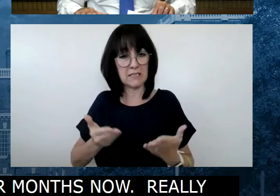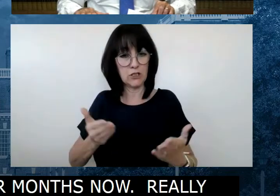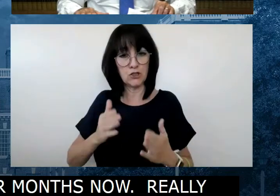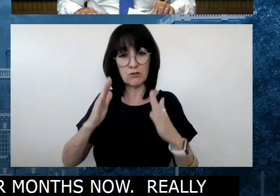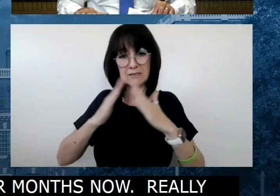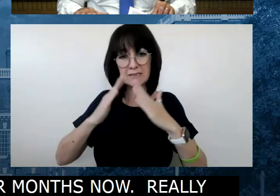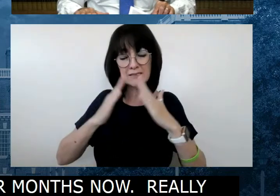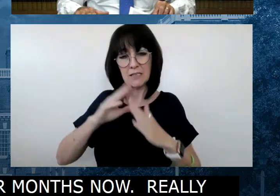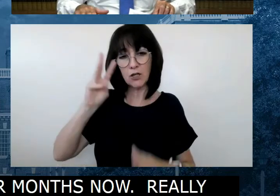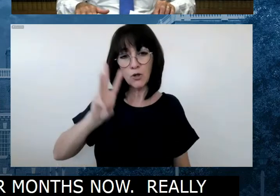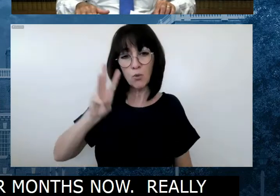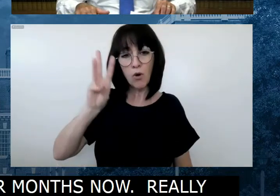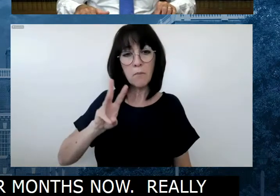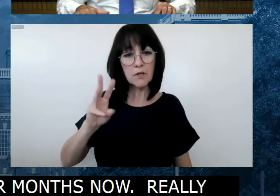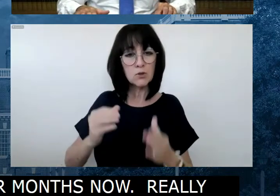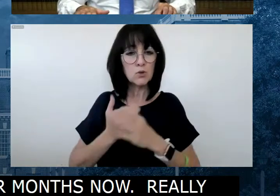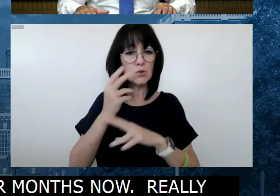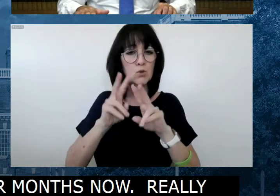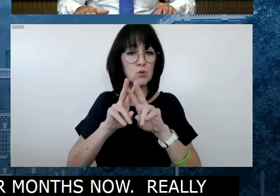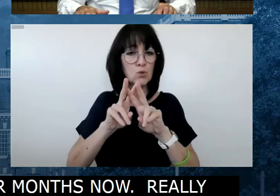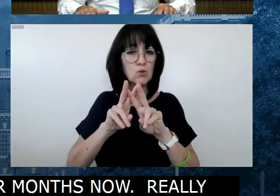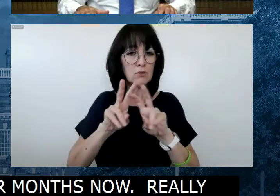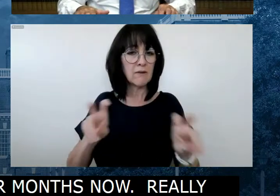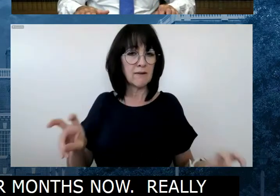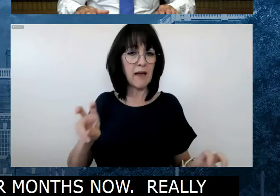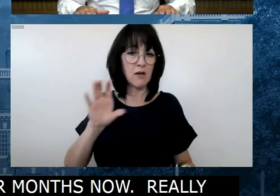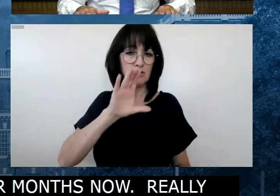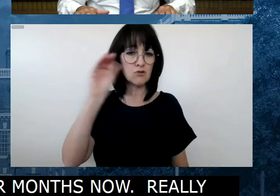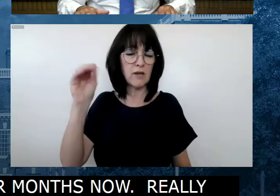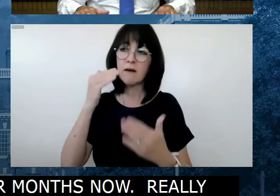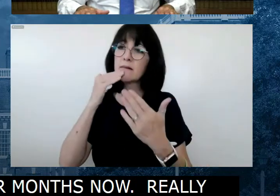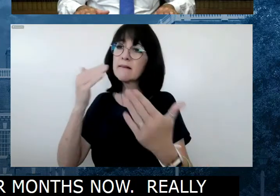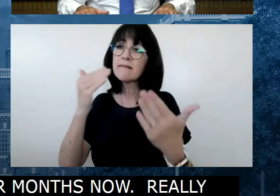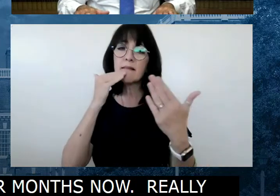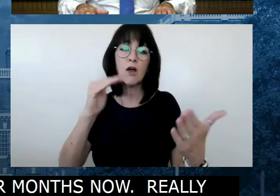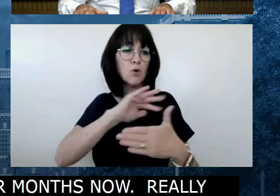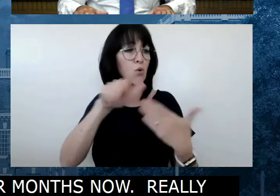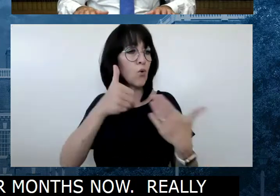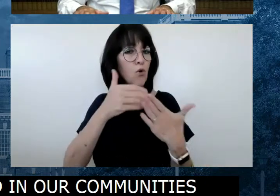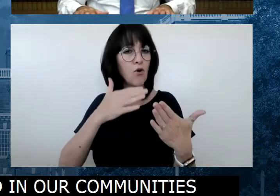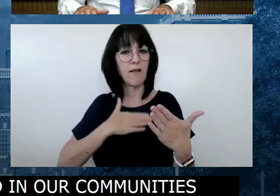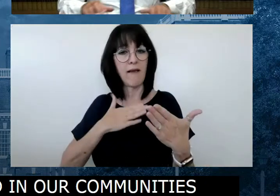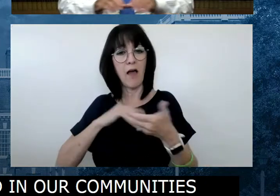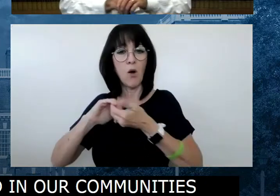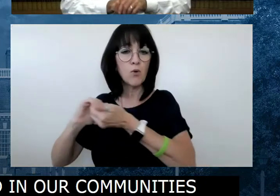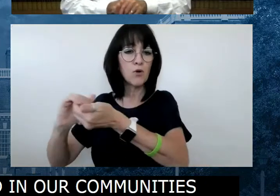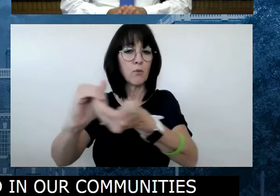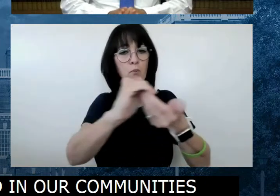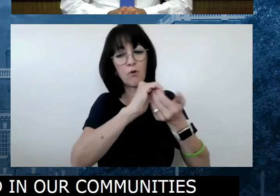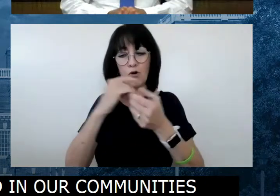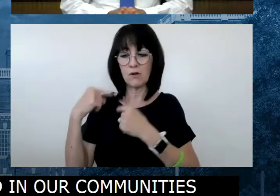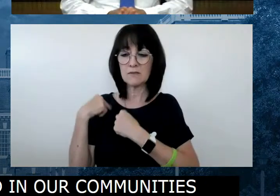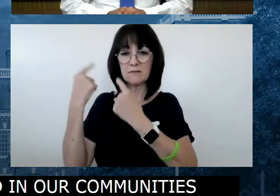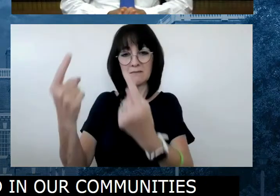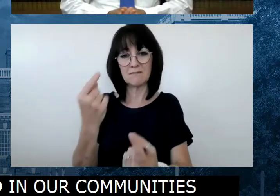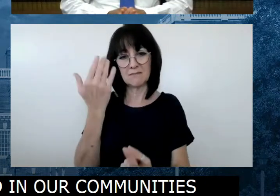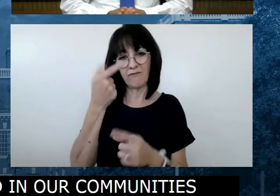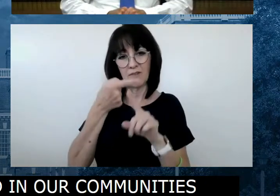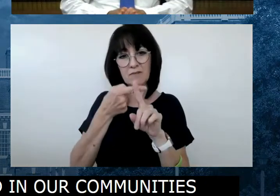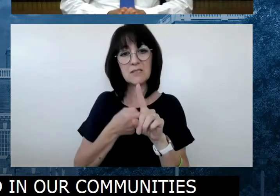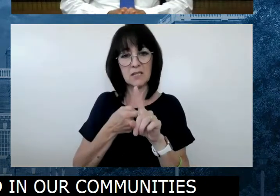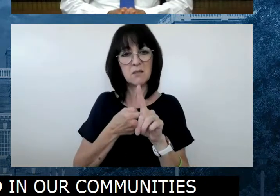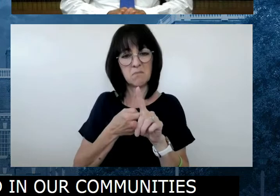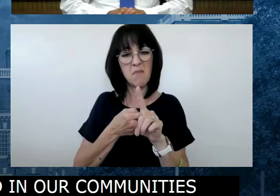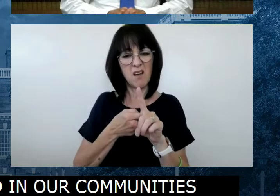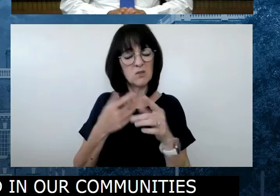Wilmington and Newcastle County. So thank you to all our partners throughout the last 15 months. It's been a